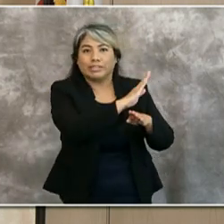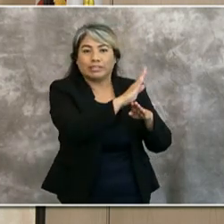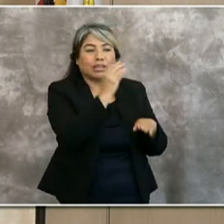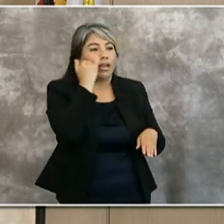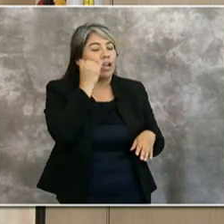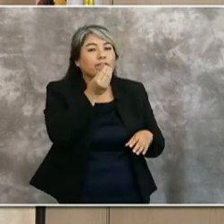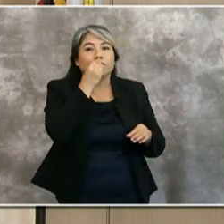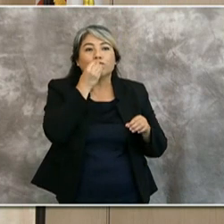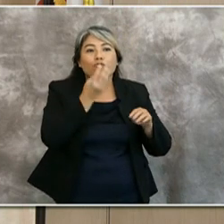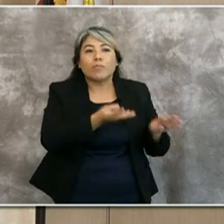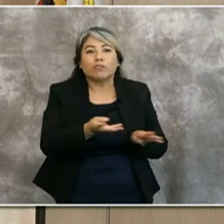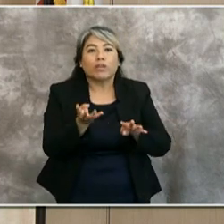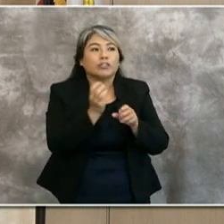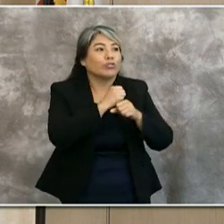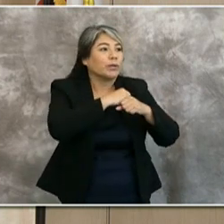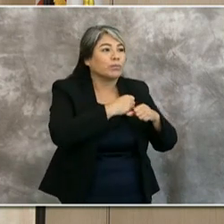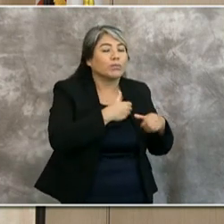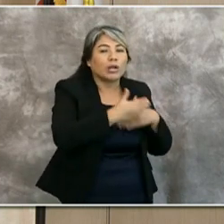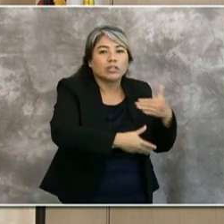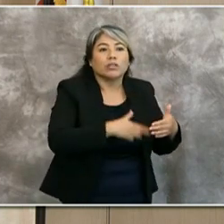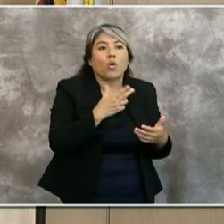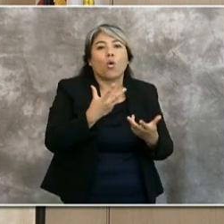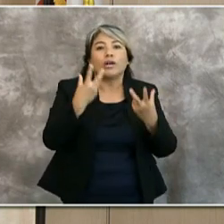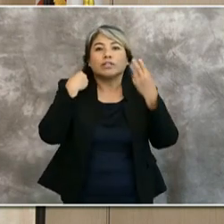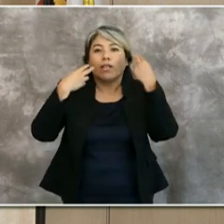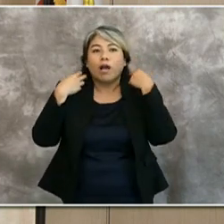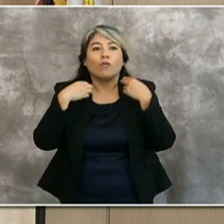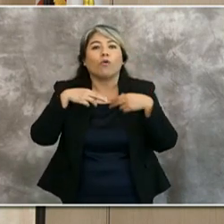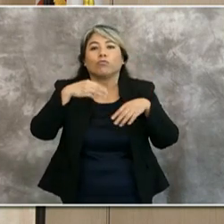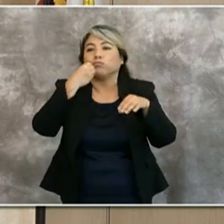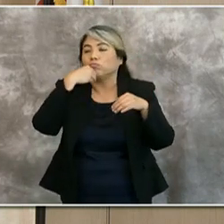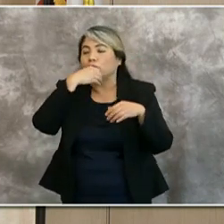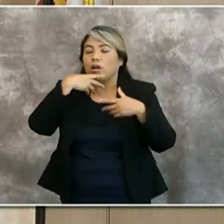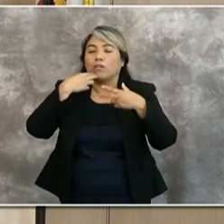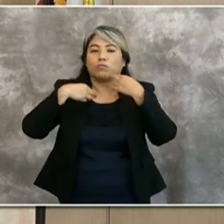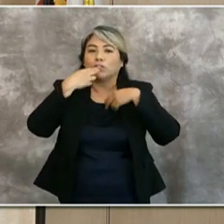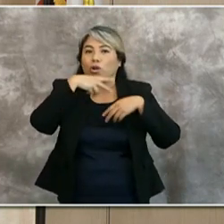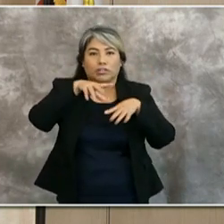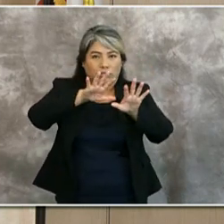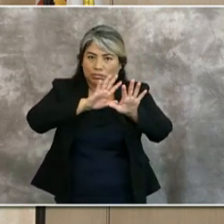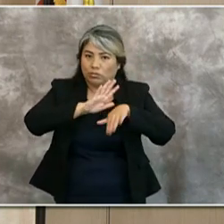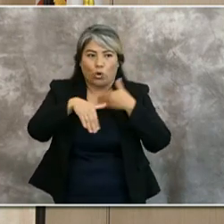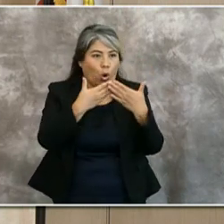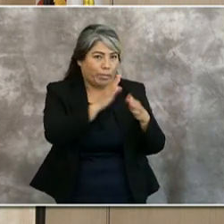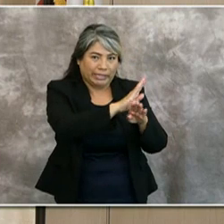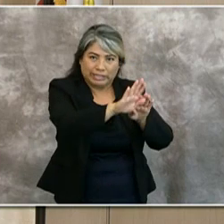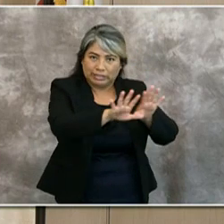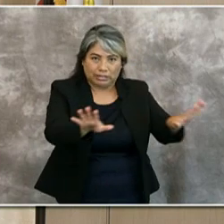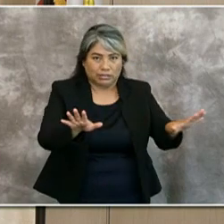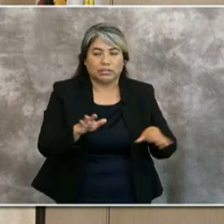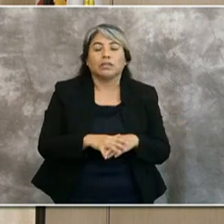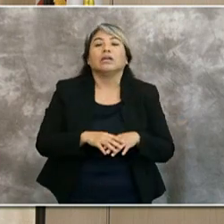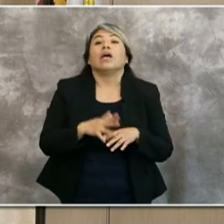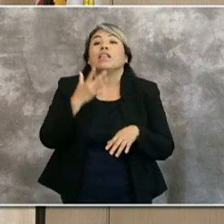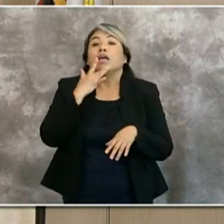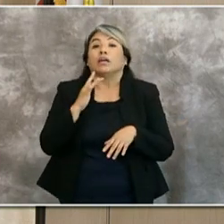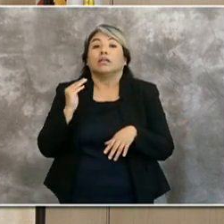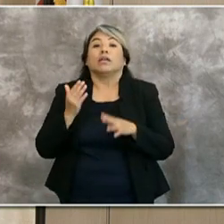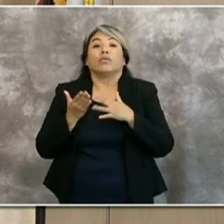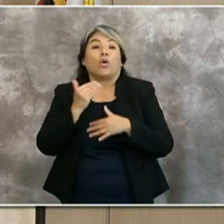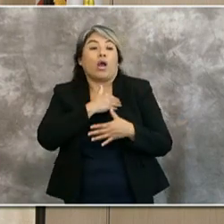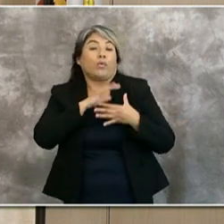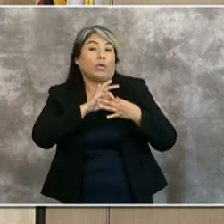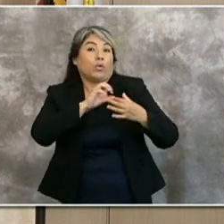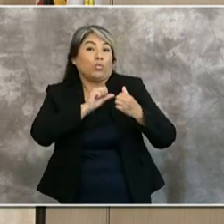manufacturing process or a salon or a restaurant, they're all businesses. Luckily, through our relationship